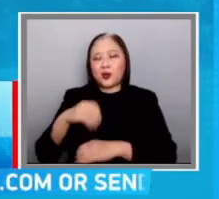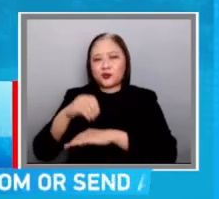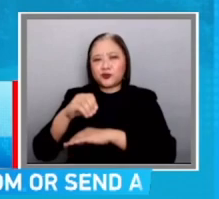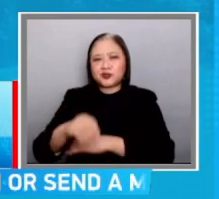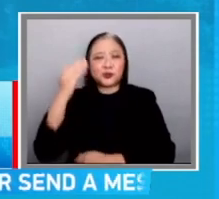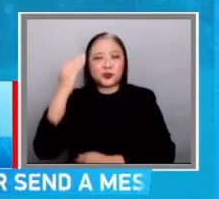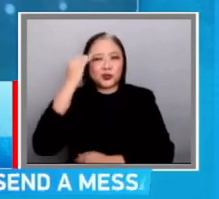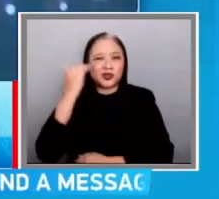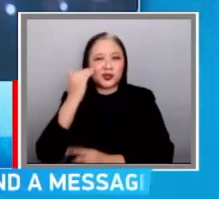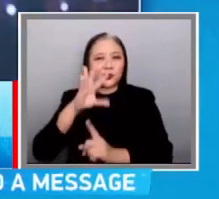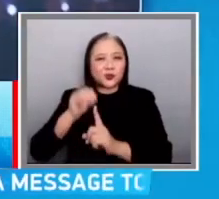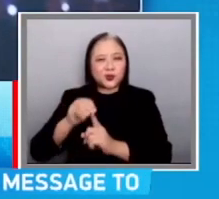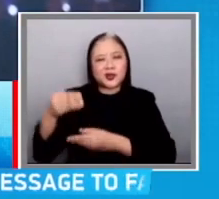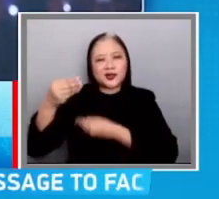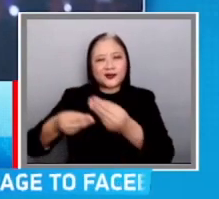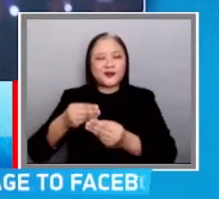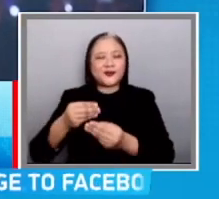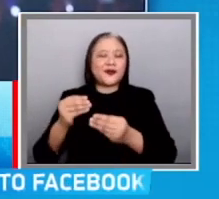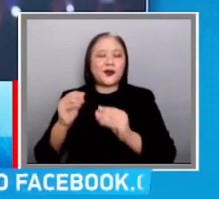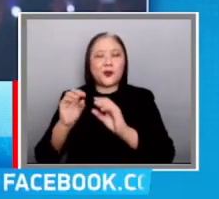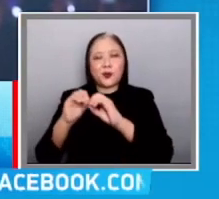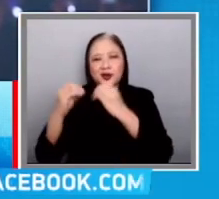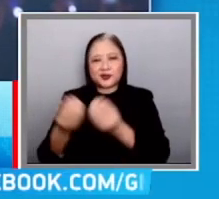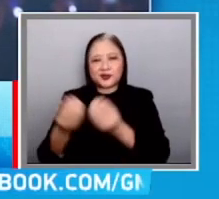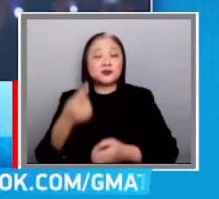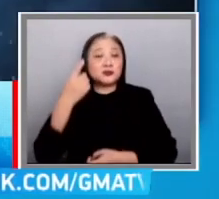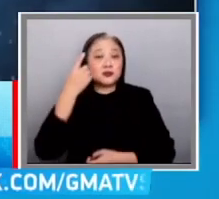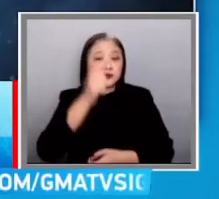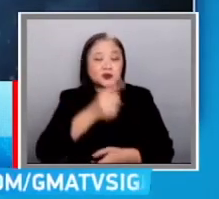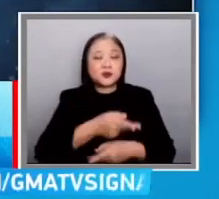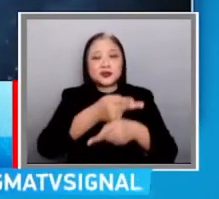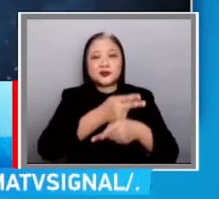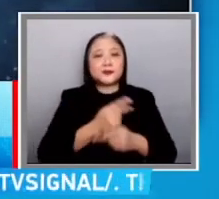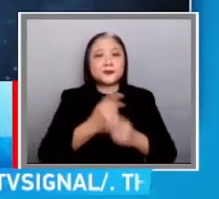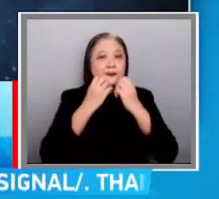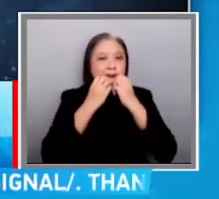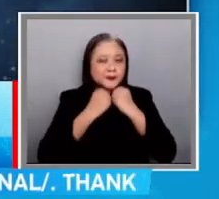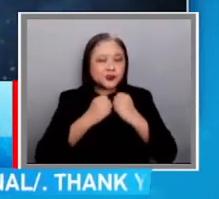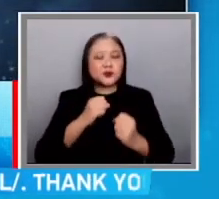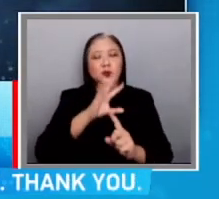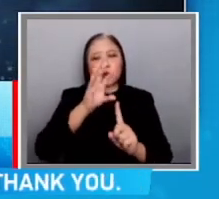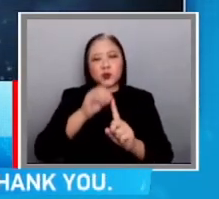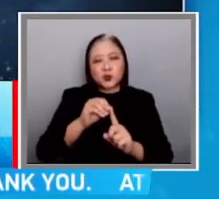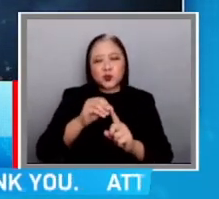Heritage Foundation para raw ito mapangalagaan at ma-preserve ang cultural assets overseas.